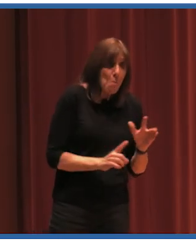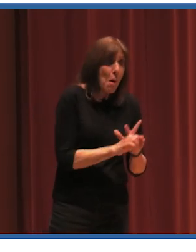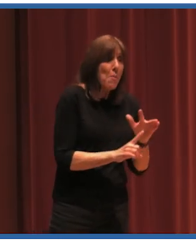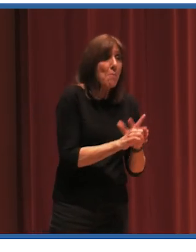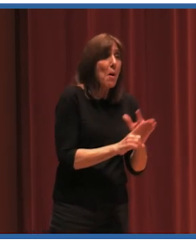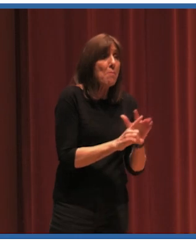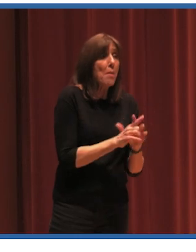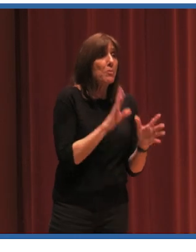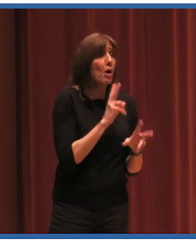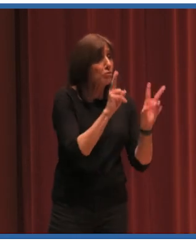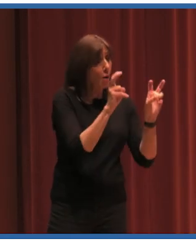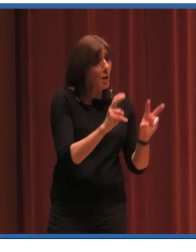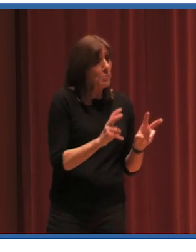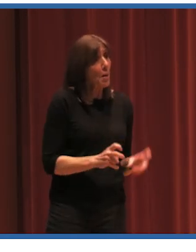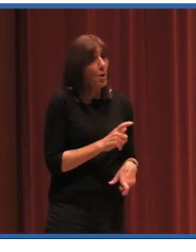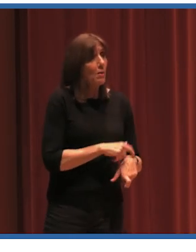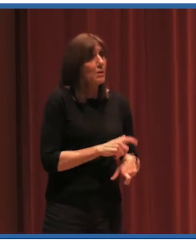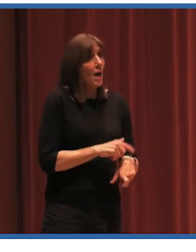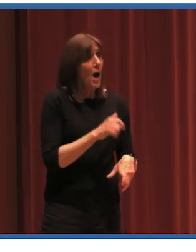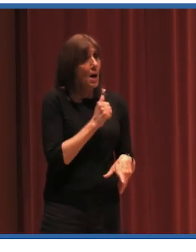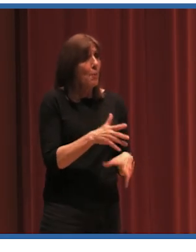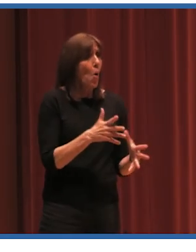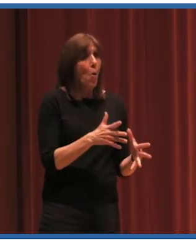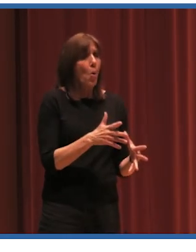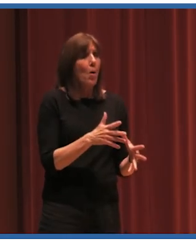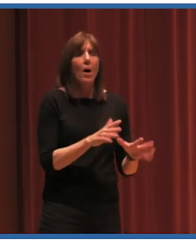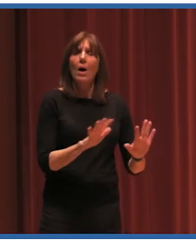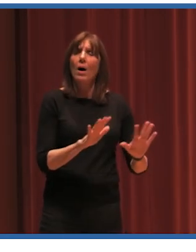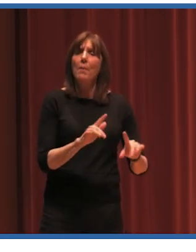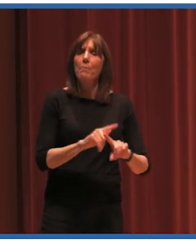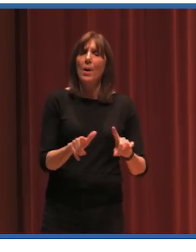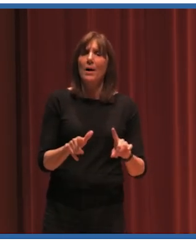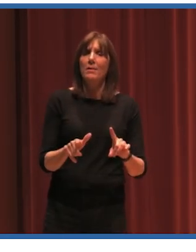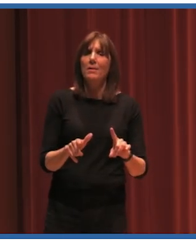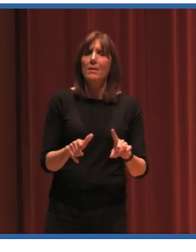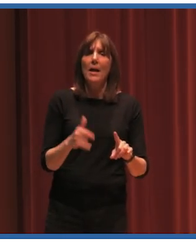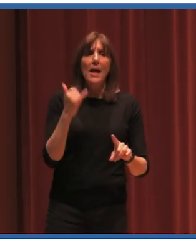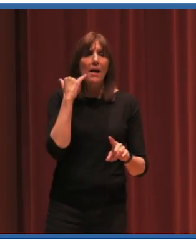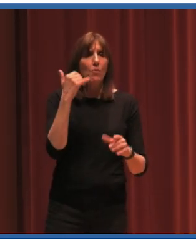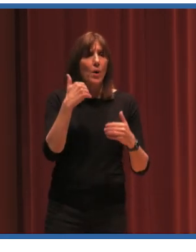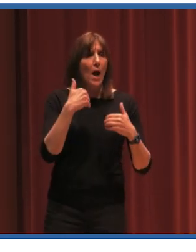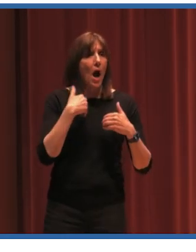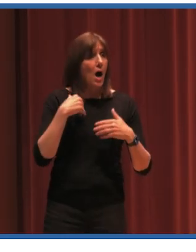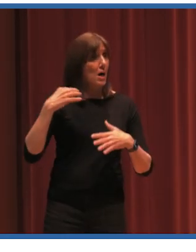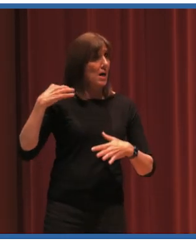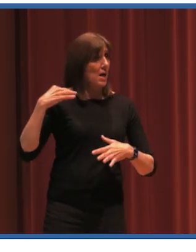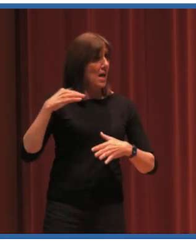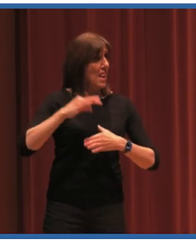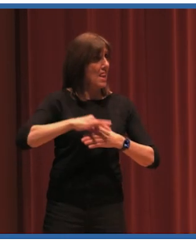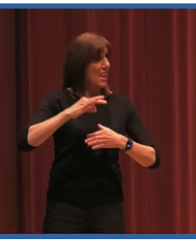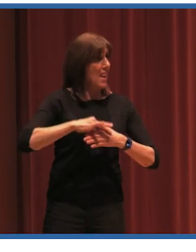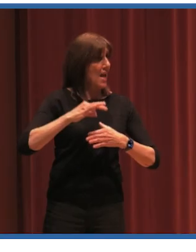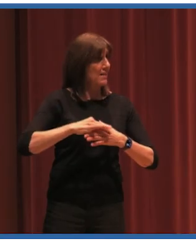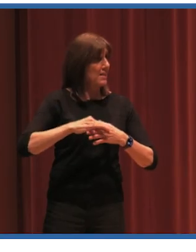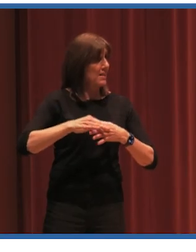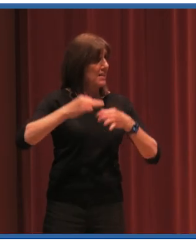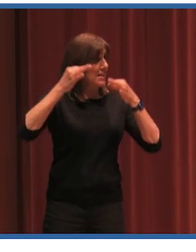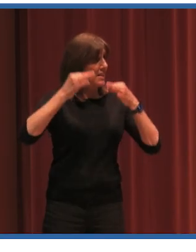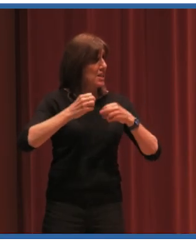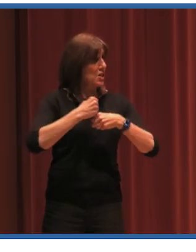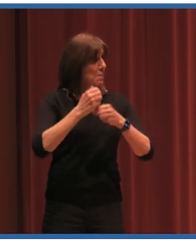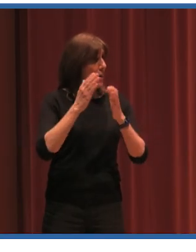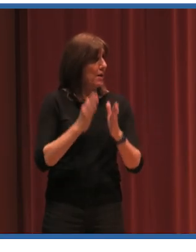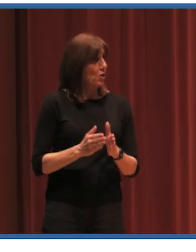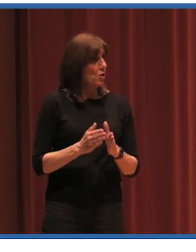certain topics or whether there are events being held, but rather whether our elected officials and the decision makers in the state are